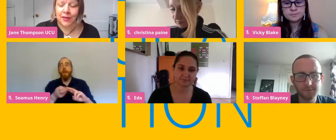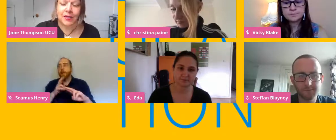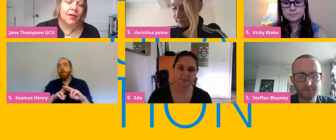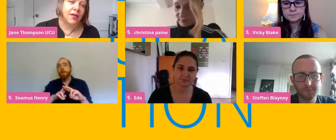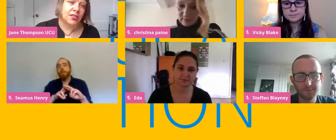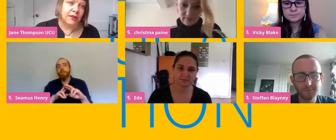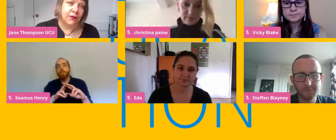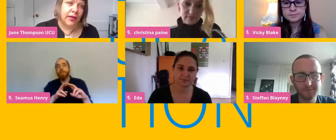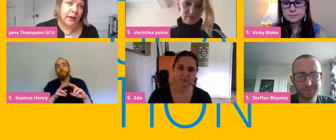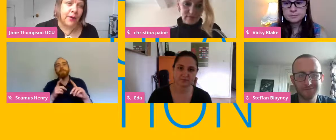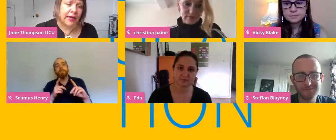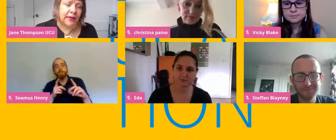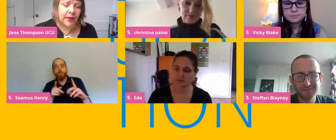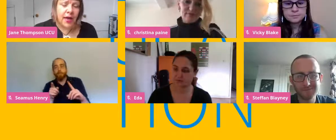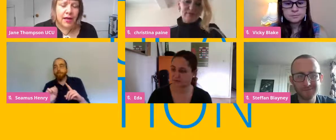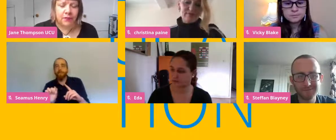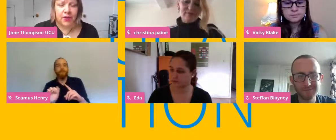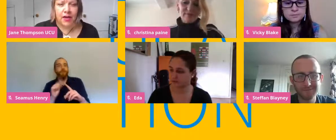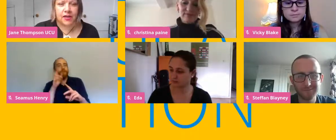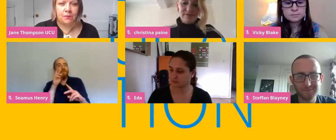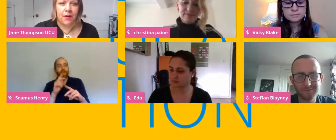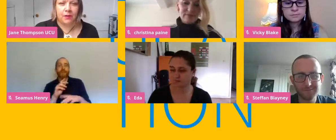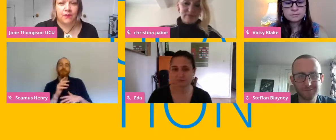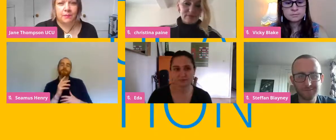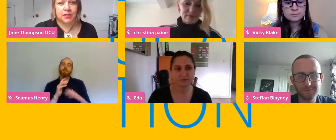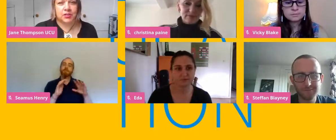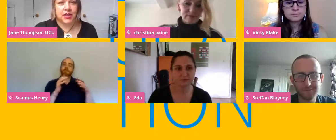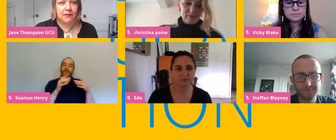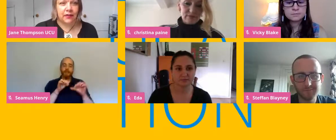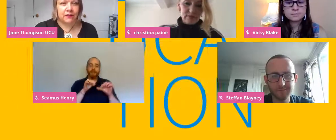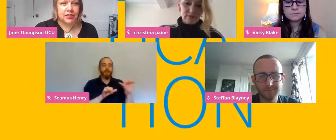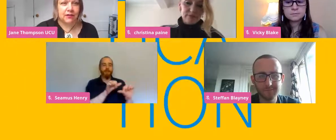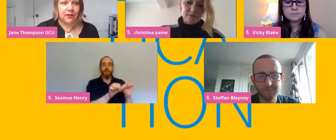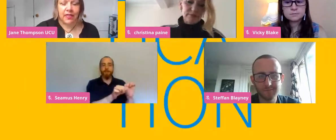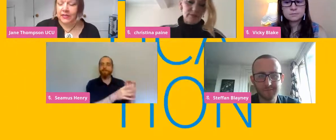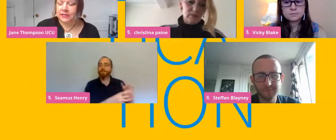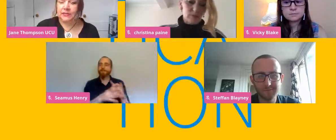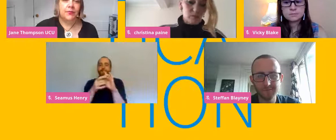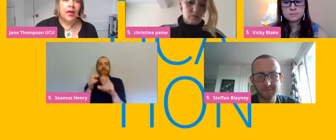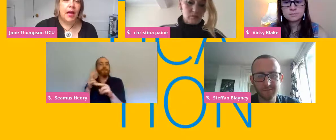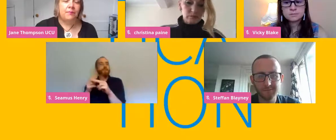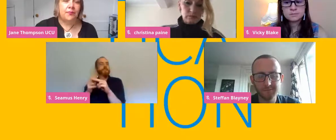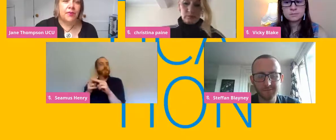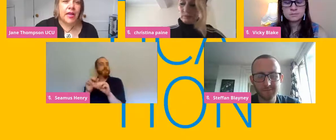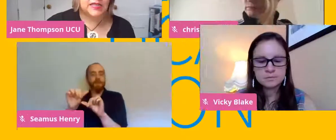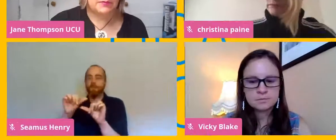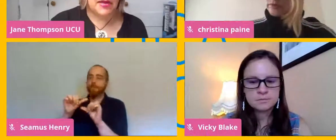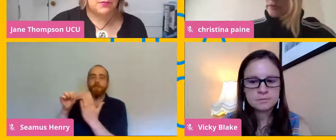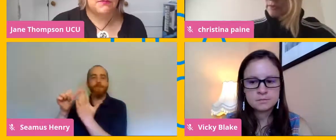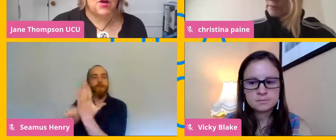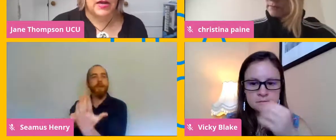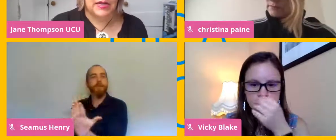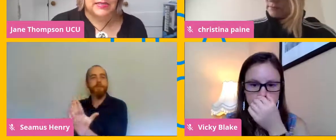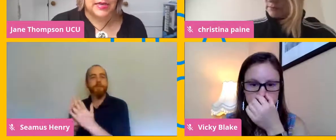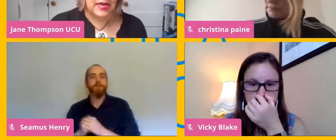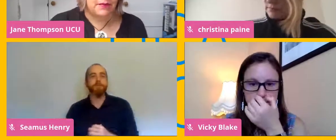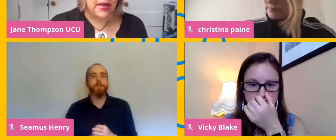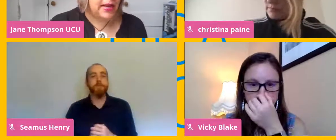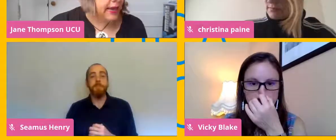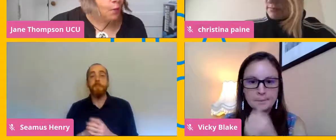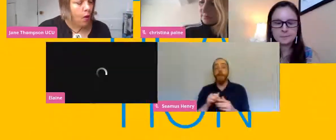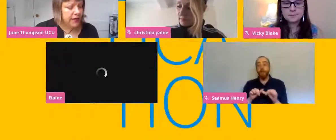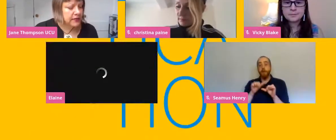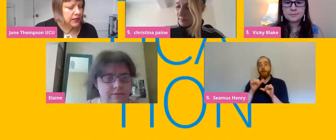steps, you'll see that we've taken quite a lot of inspiration from the Sheffield campaign. So thank you both very much for sharing